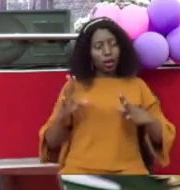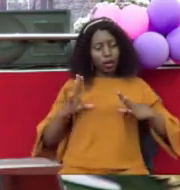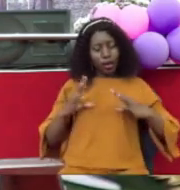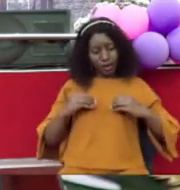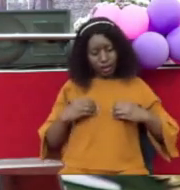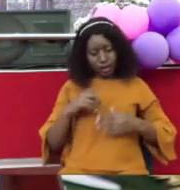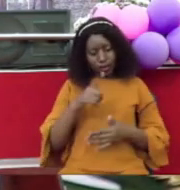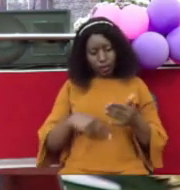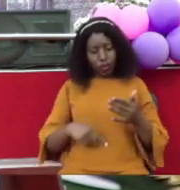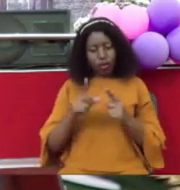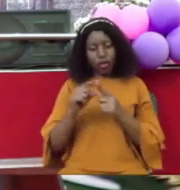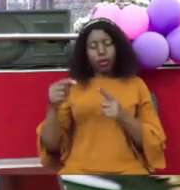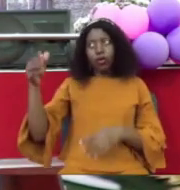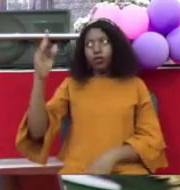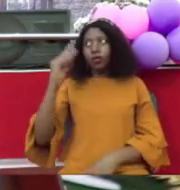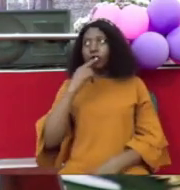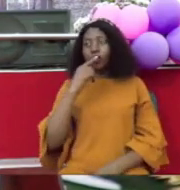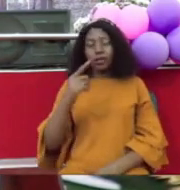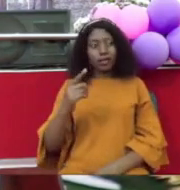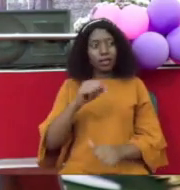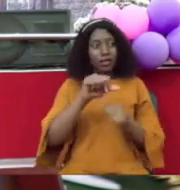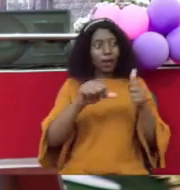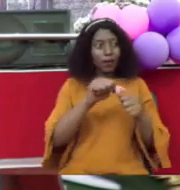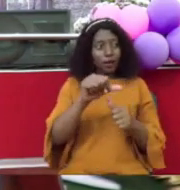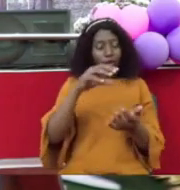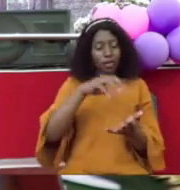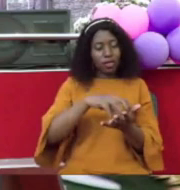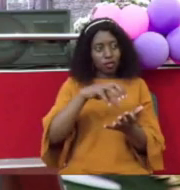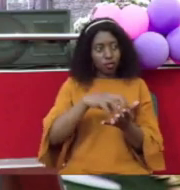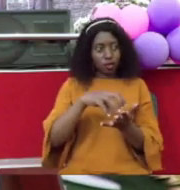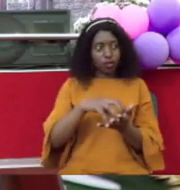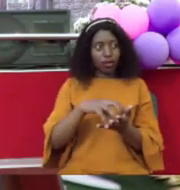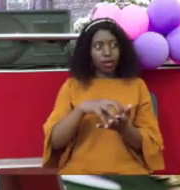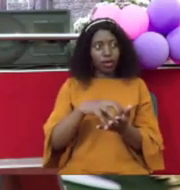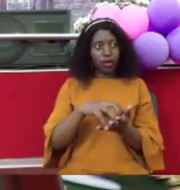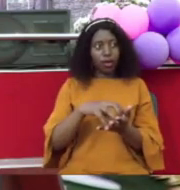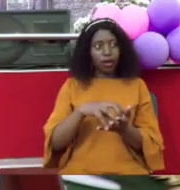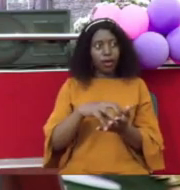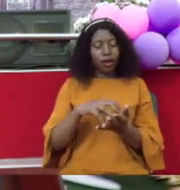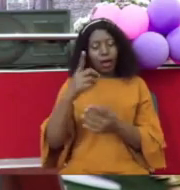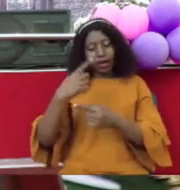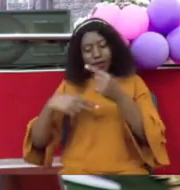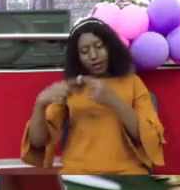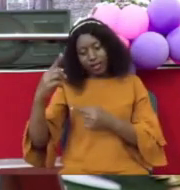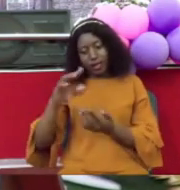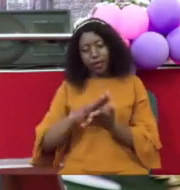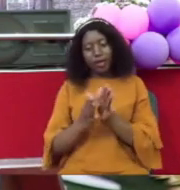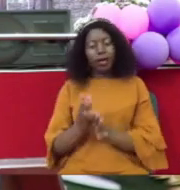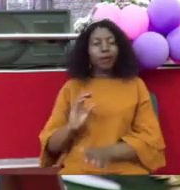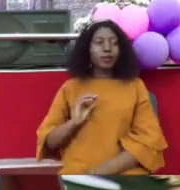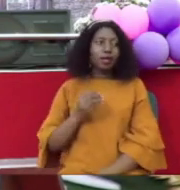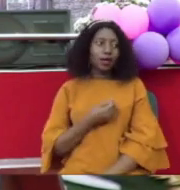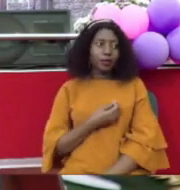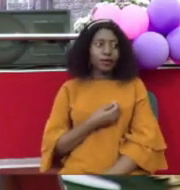Tunakiri kile neno la Mungu linasema. About the situation. Kuhusiana na hali. And victory becomes ours. Na ushindi